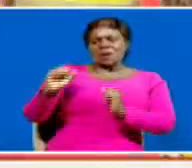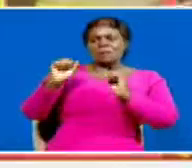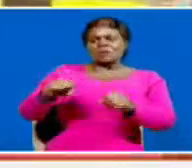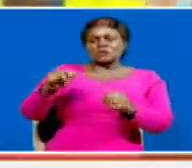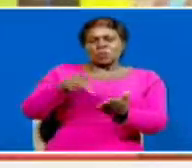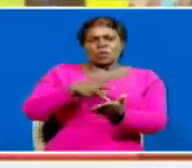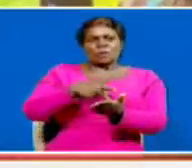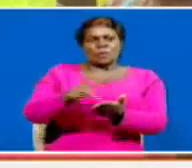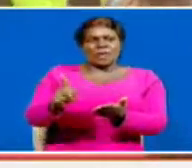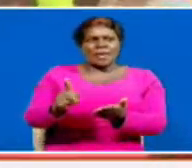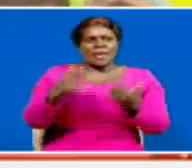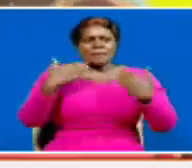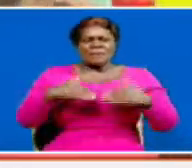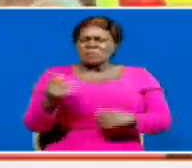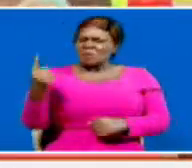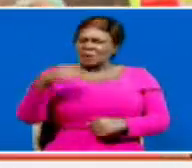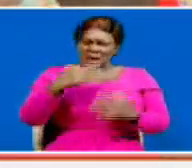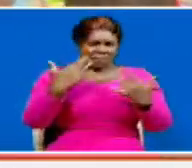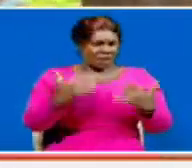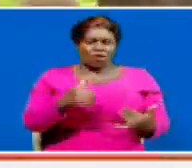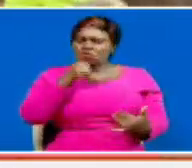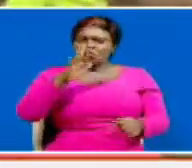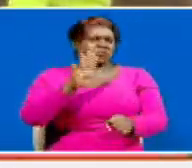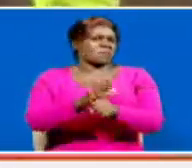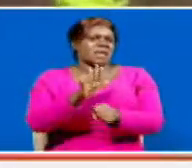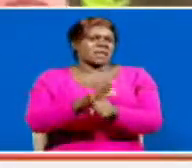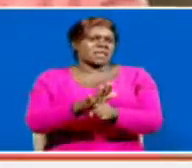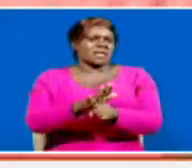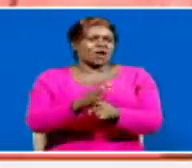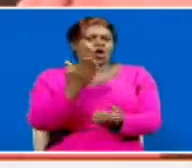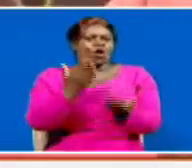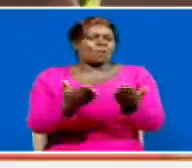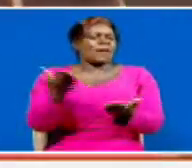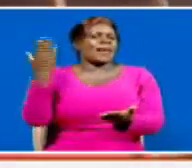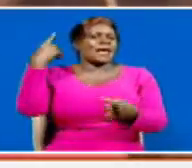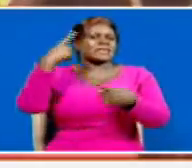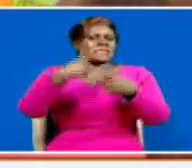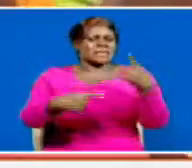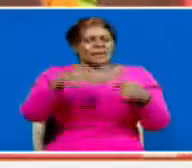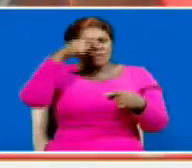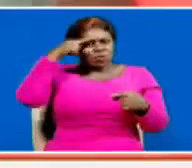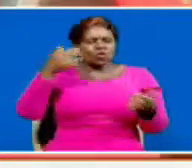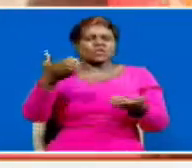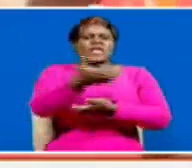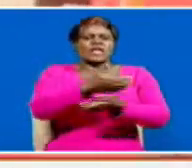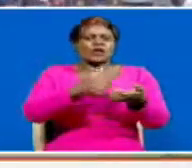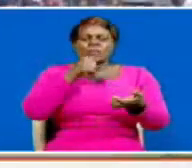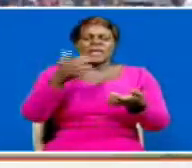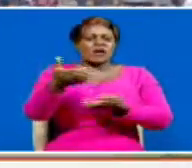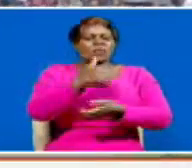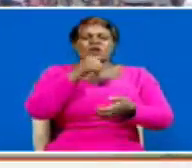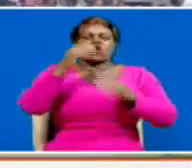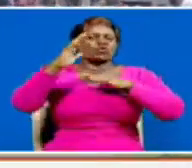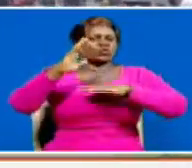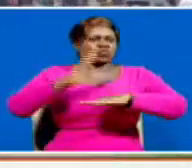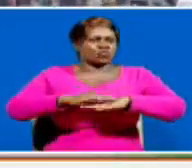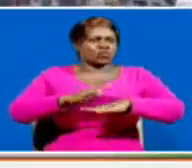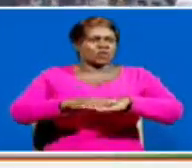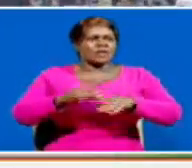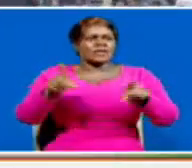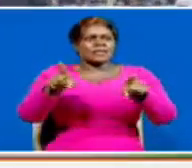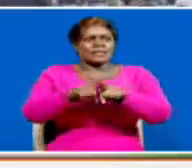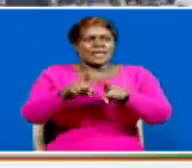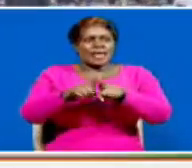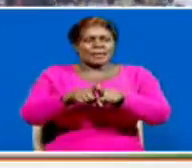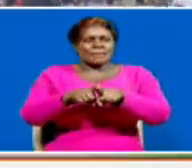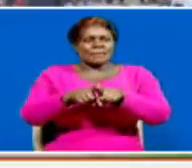afford. Lakini idadi ya watu wenye wamefika kwa hivi sasa sio wengi vile tulikuwa tunatarajia kwa sababu ya uchumi. Uchumi sio nzuri. For residents of the border